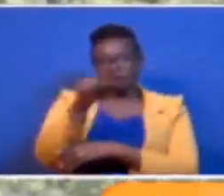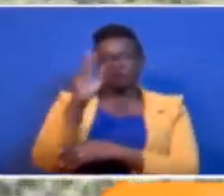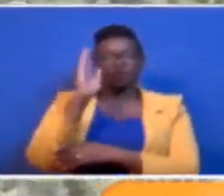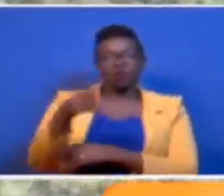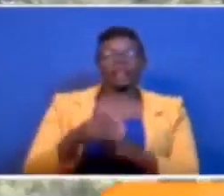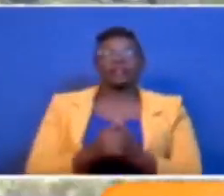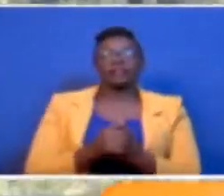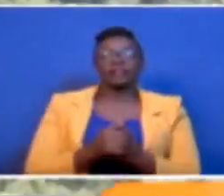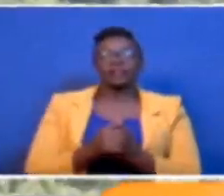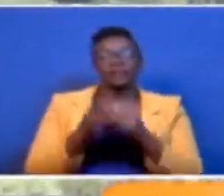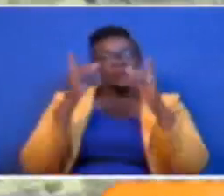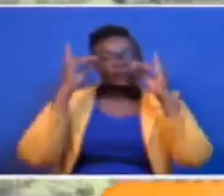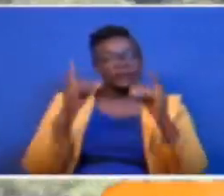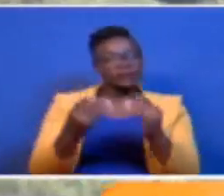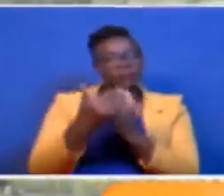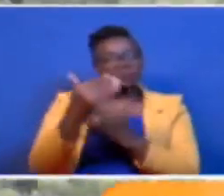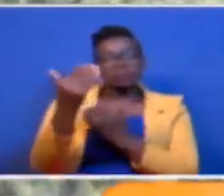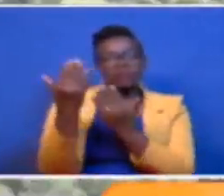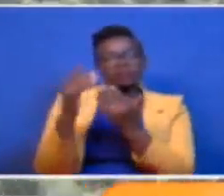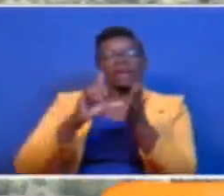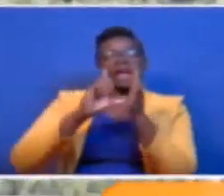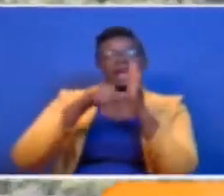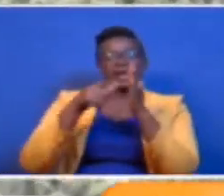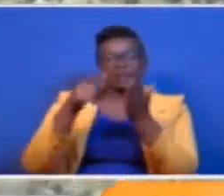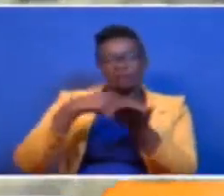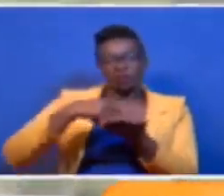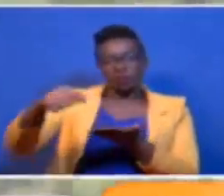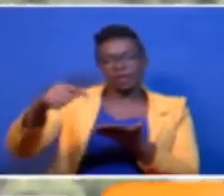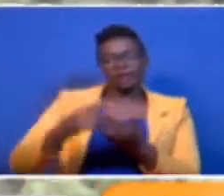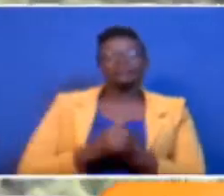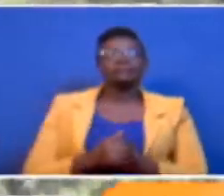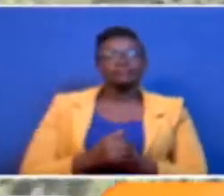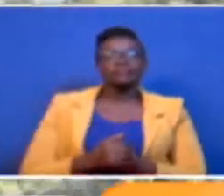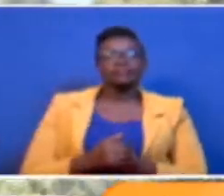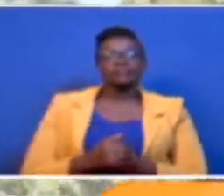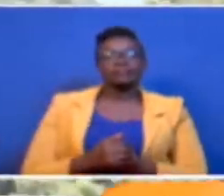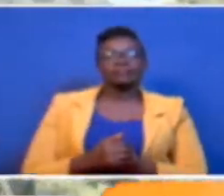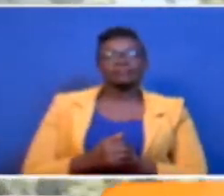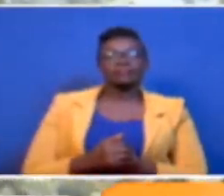on which way Mau is expected later this week. Sam Gituku, Citizen TV, Nairobi.